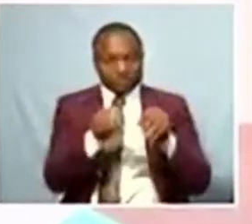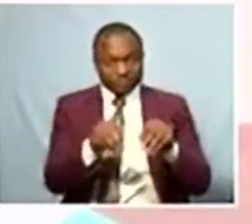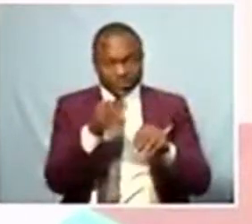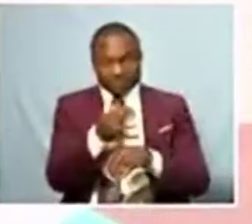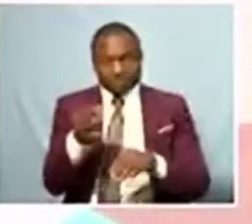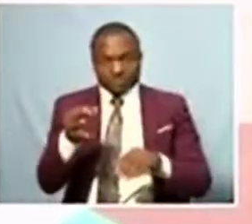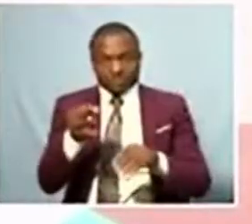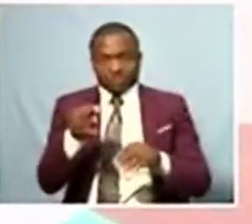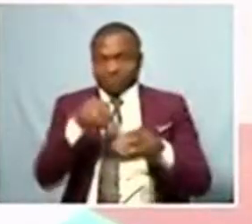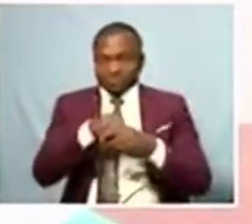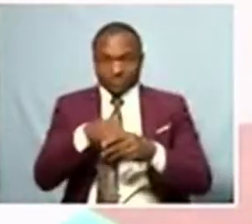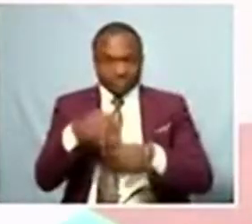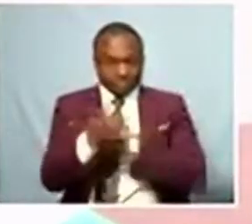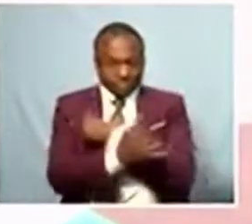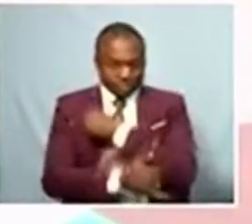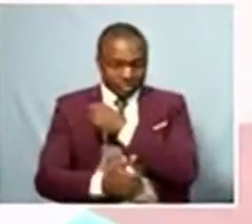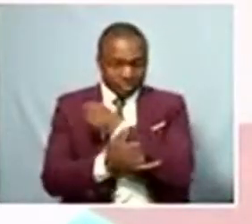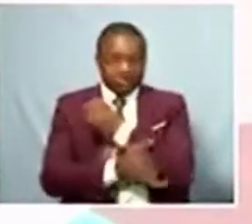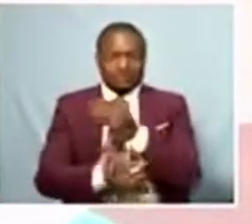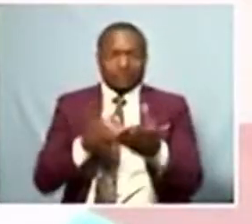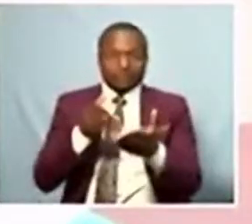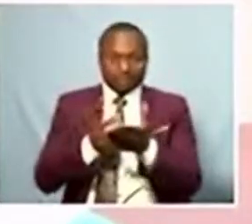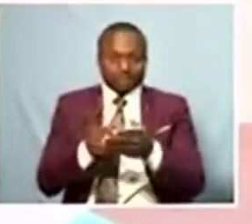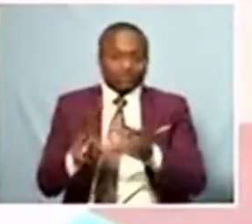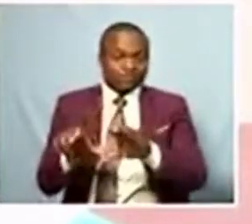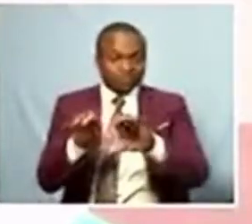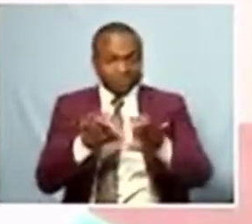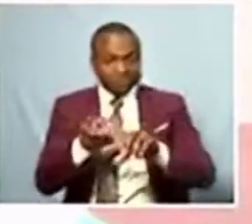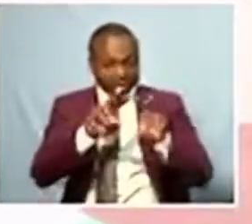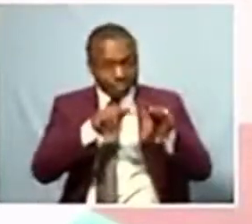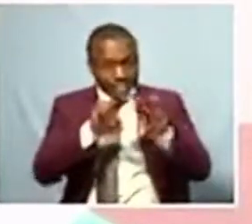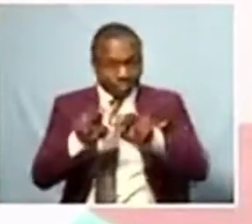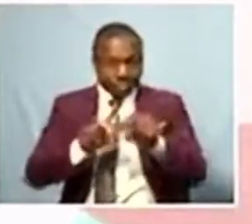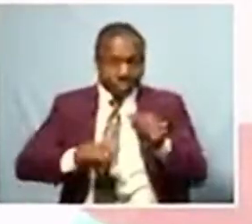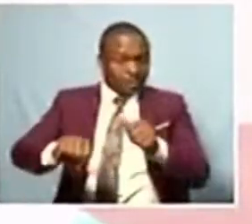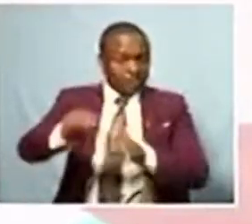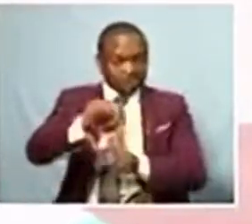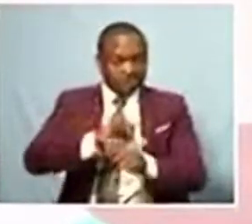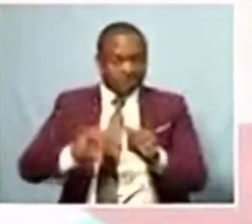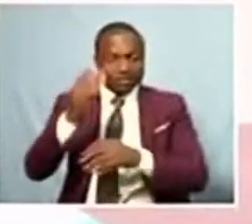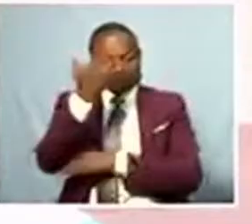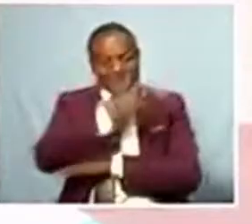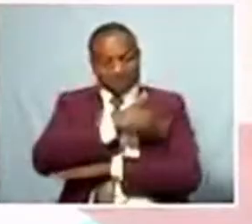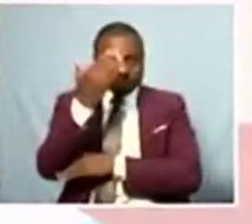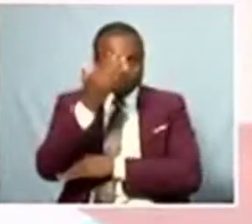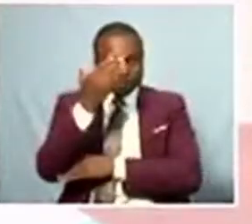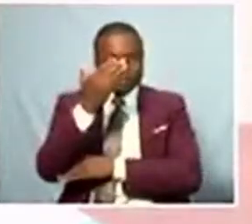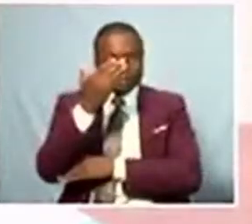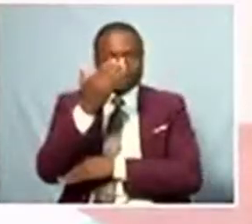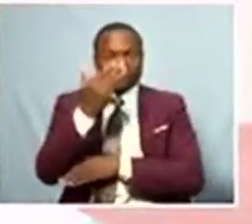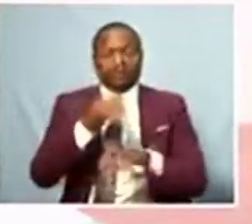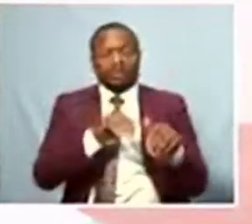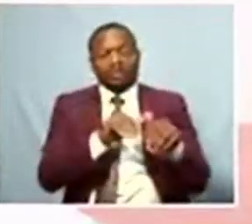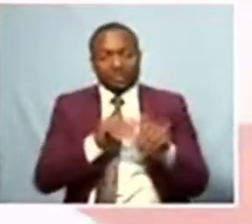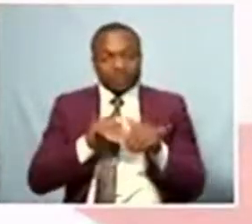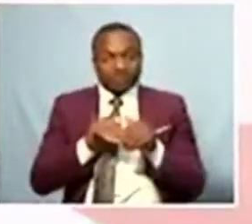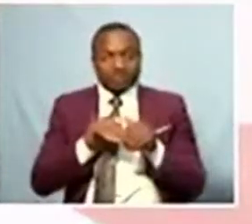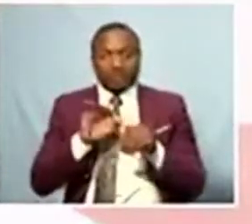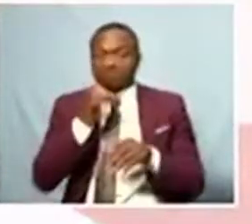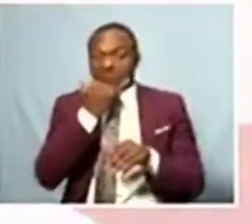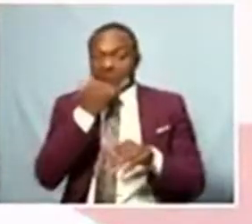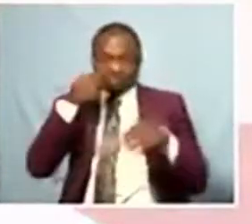the Republic. These undertake patrols along the borders in order to prevent illegal border